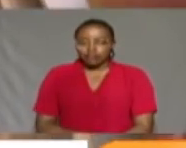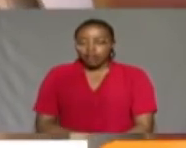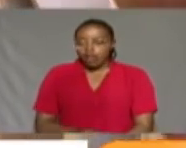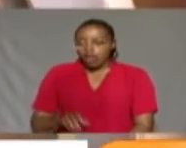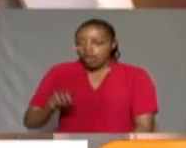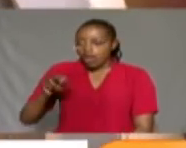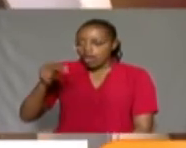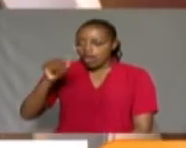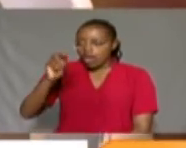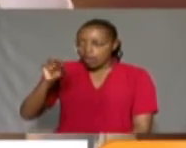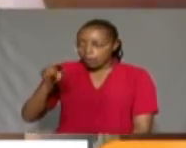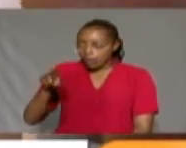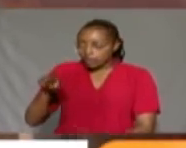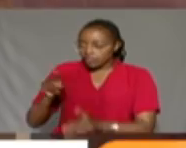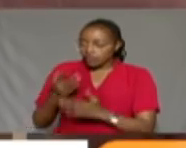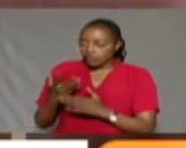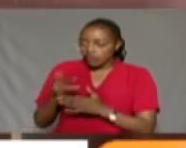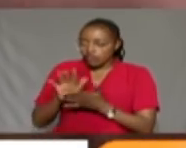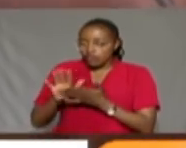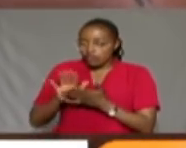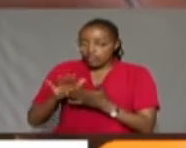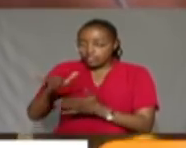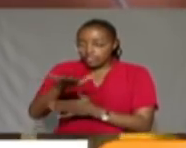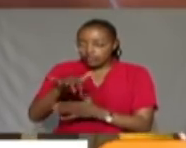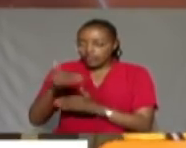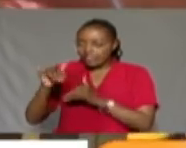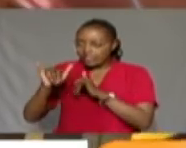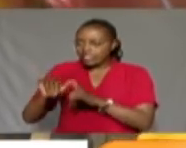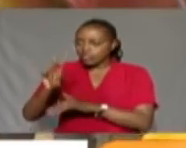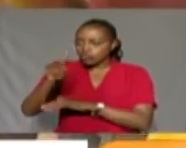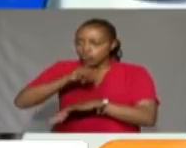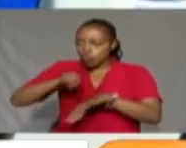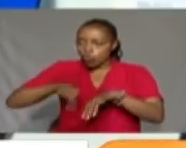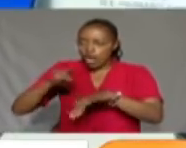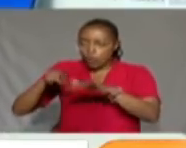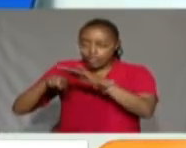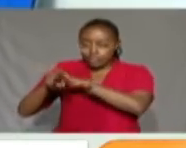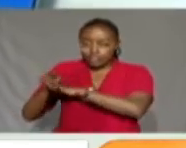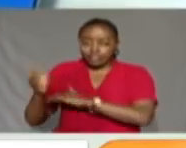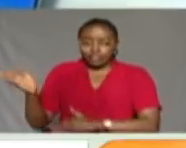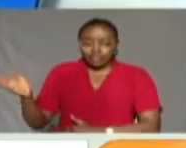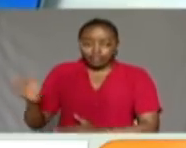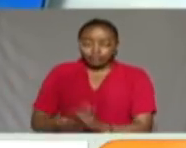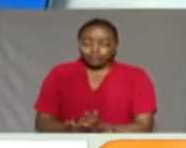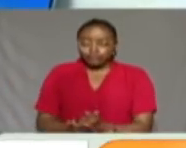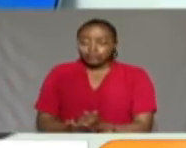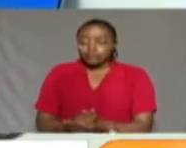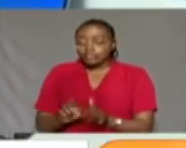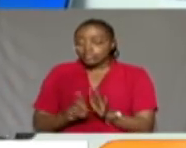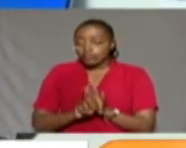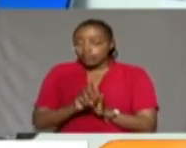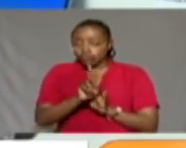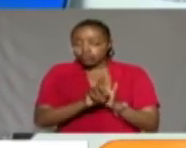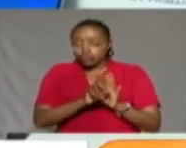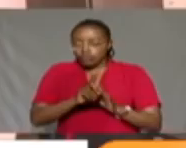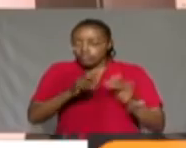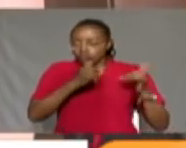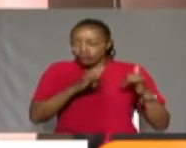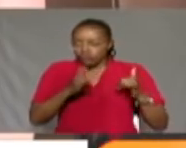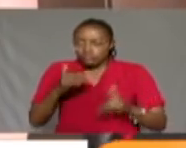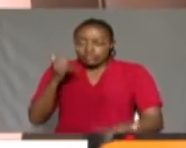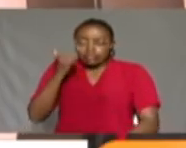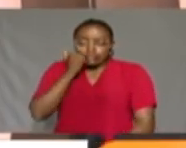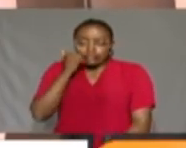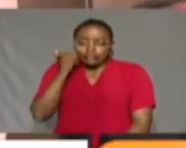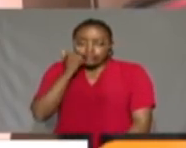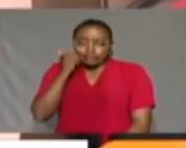Hamadi was put in this recompression chamber and spent close to 2 hours inside. He had developed decompression sickness